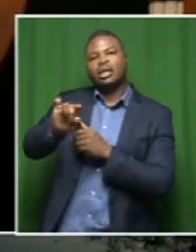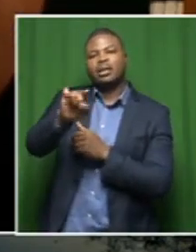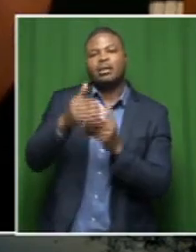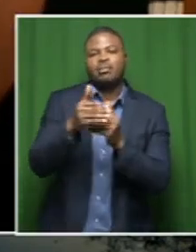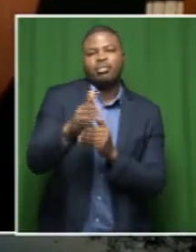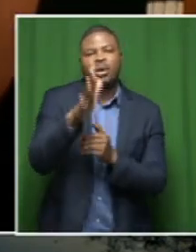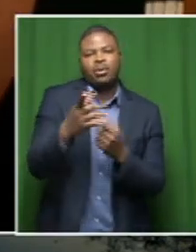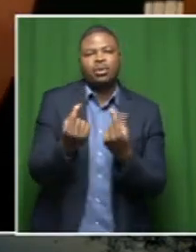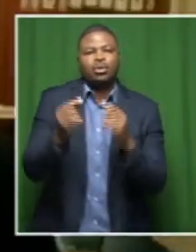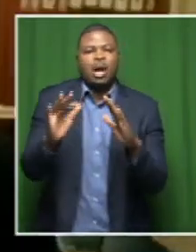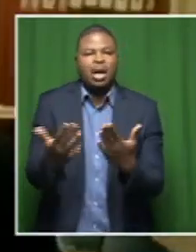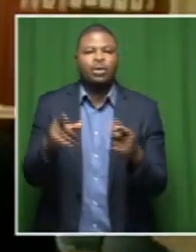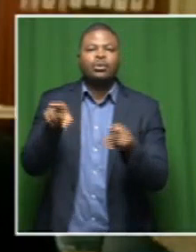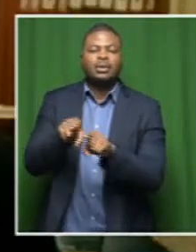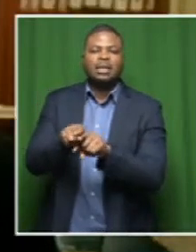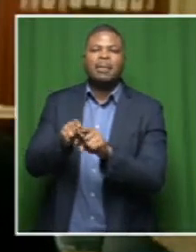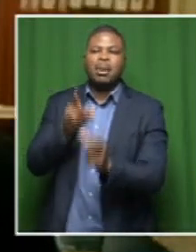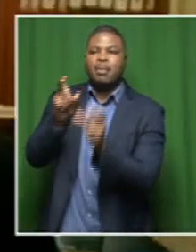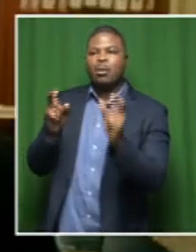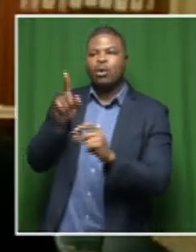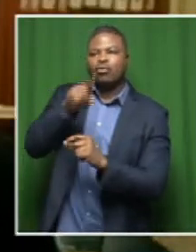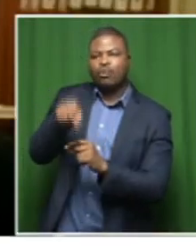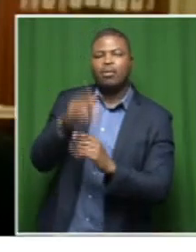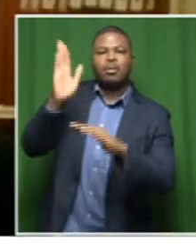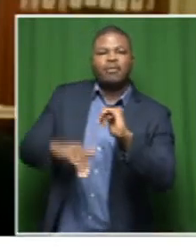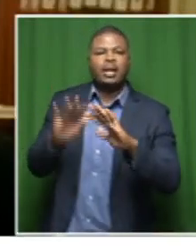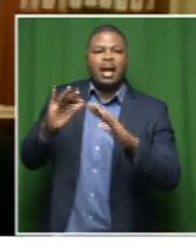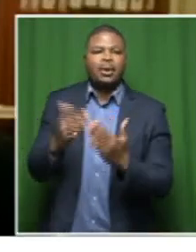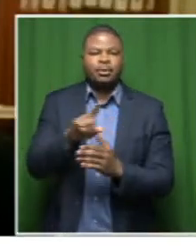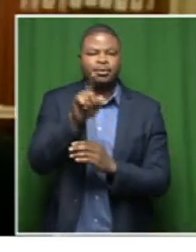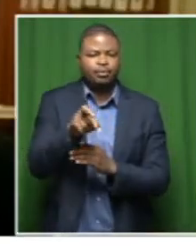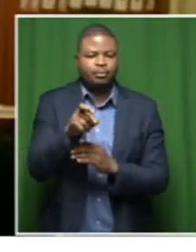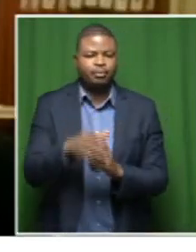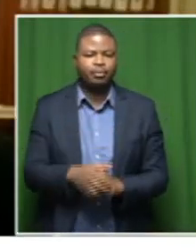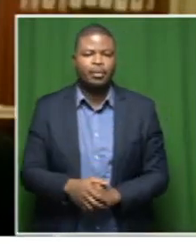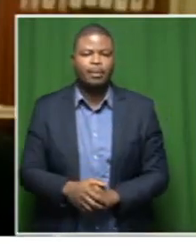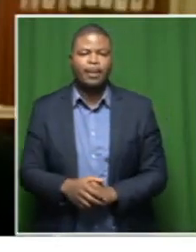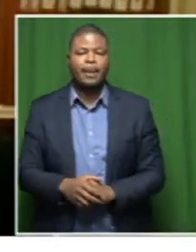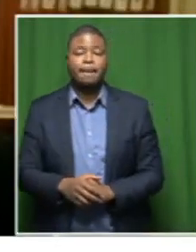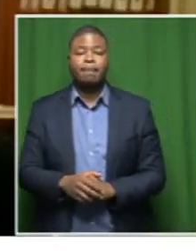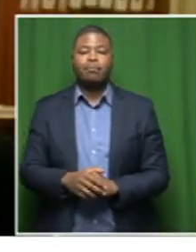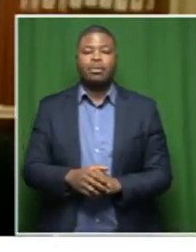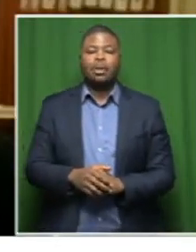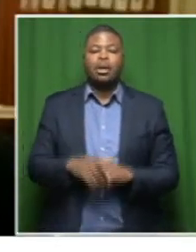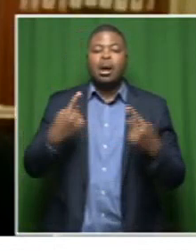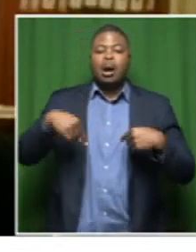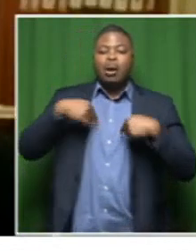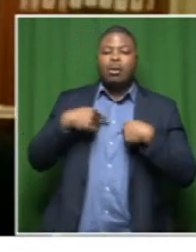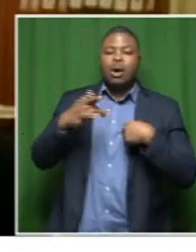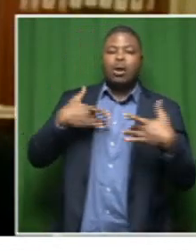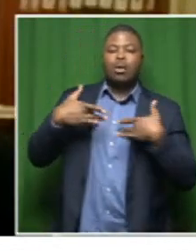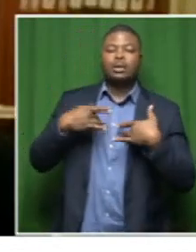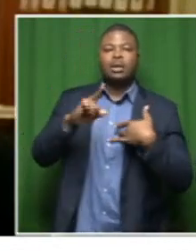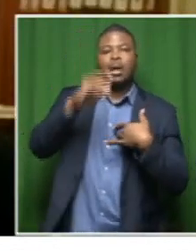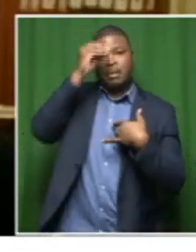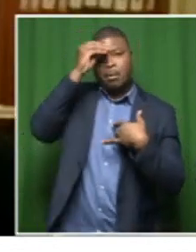So one of the concerns that we have is the policing of protests, and one of the positive outcomes